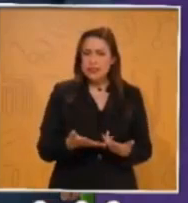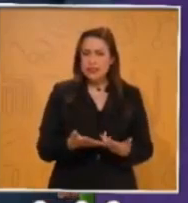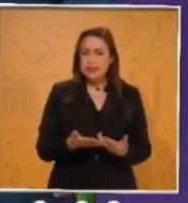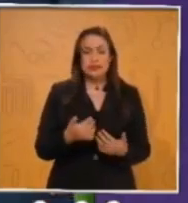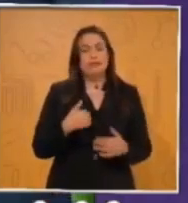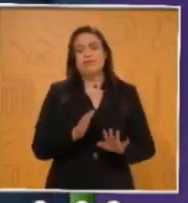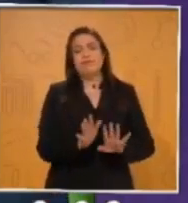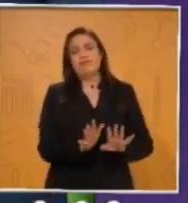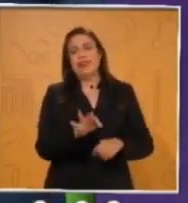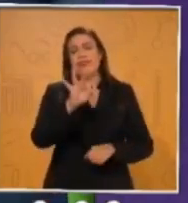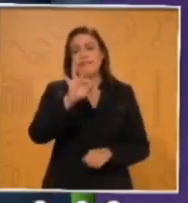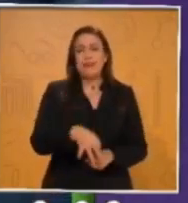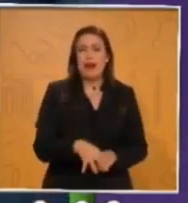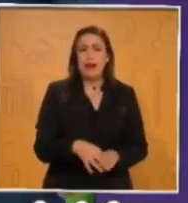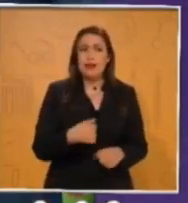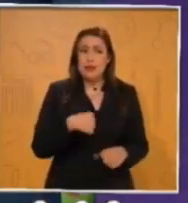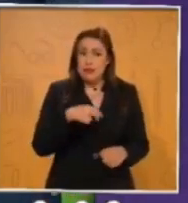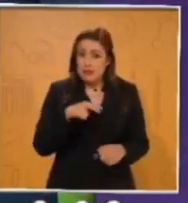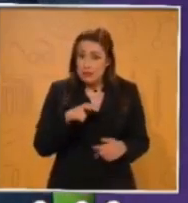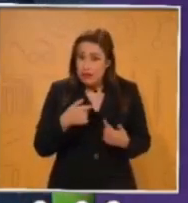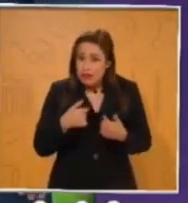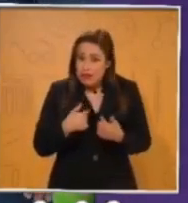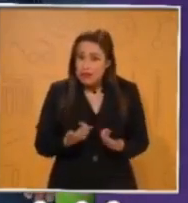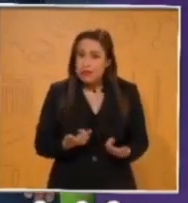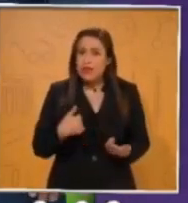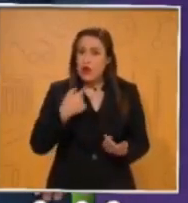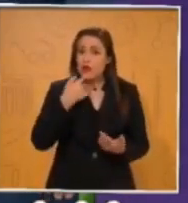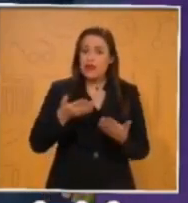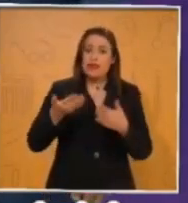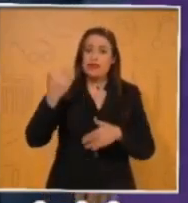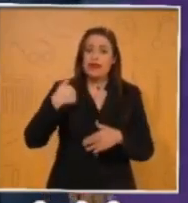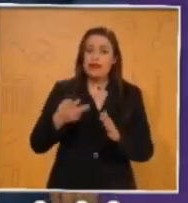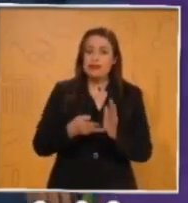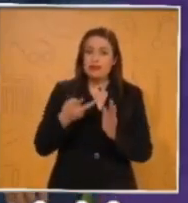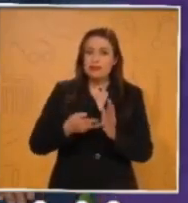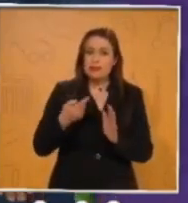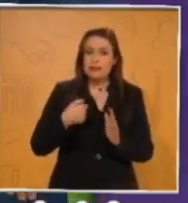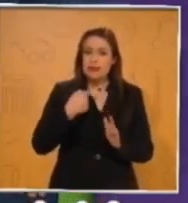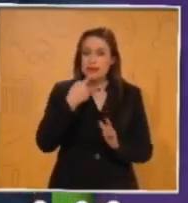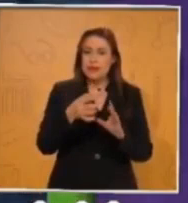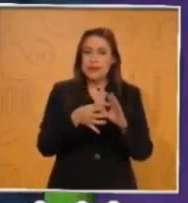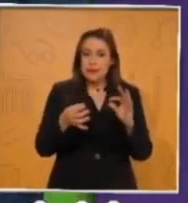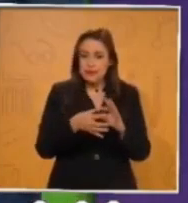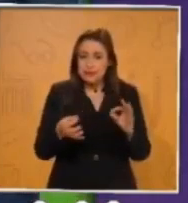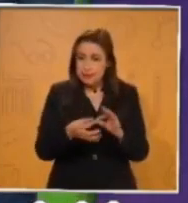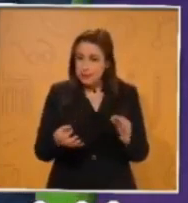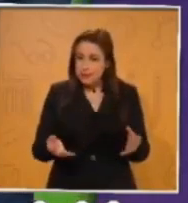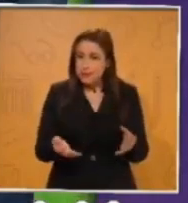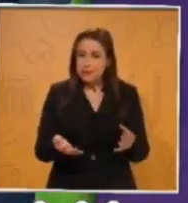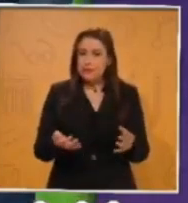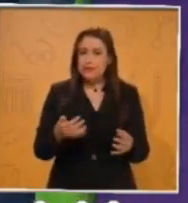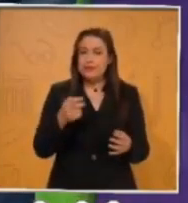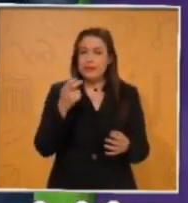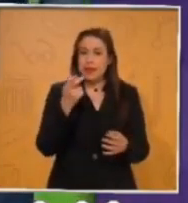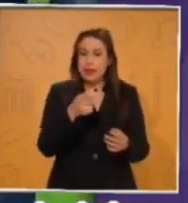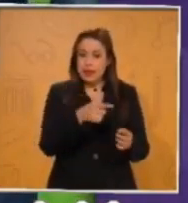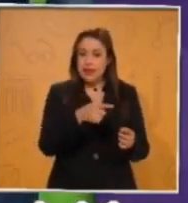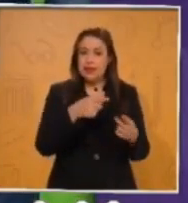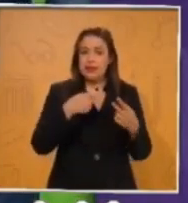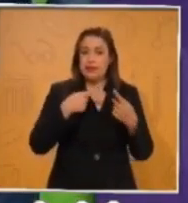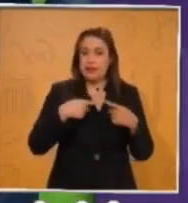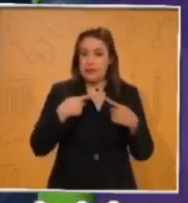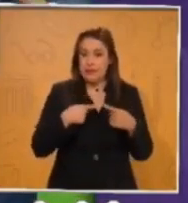False. Actually, the article mentioned and the article described that this person